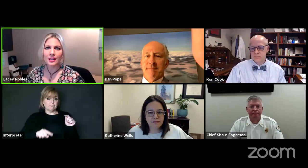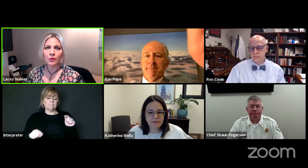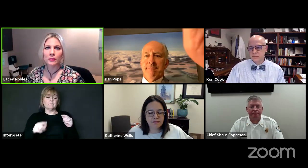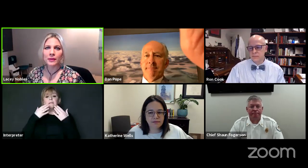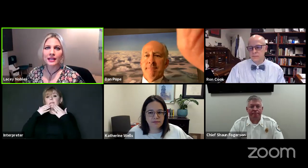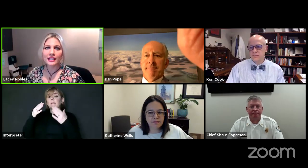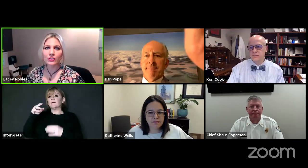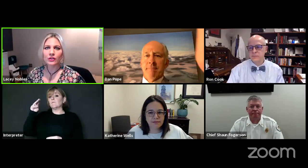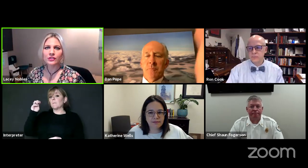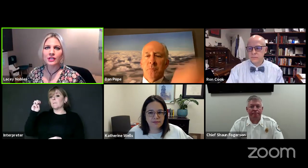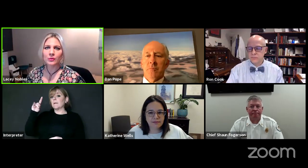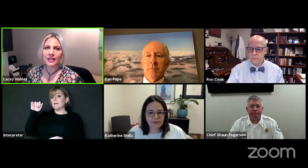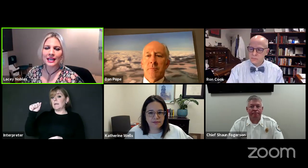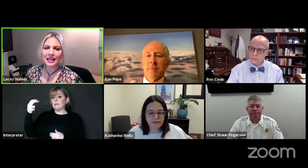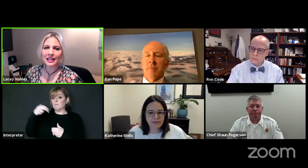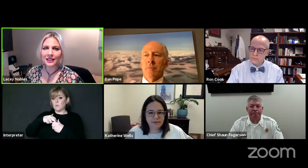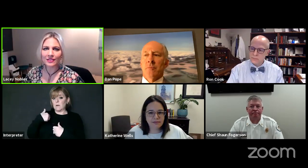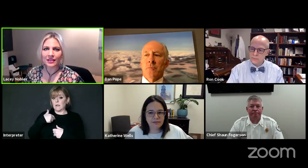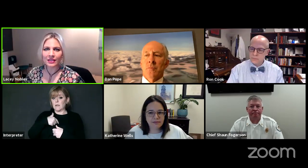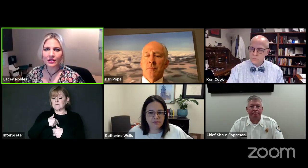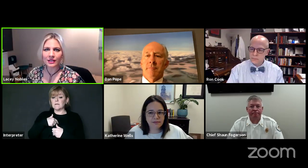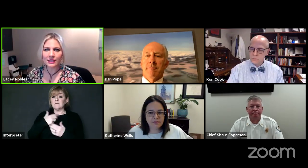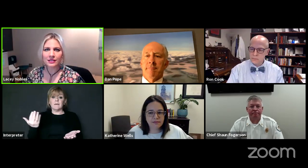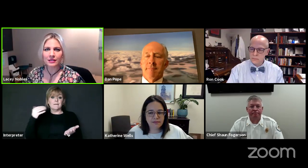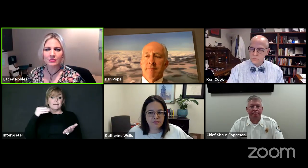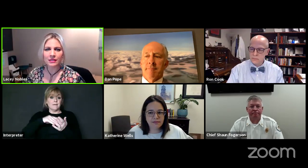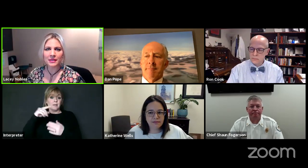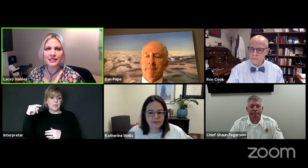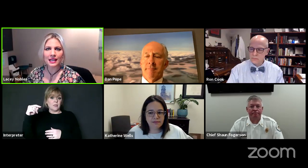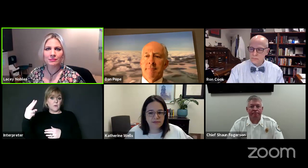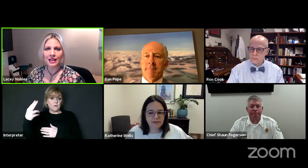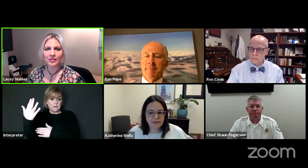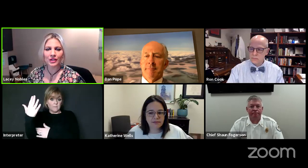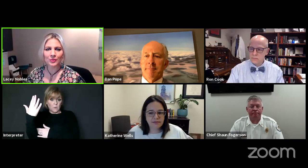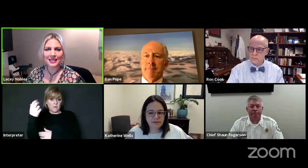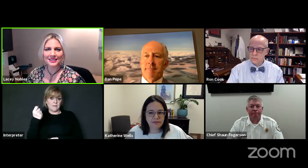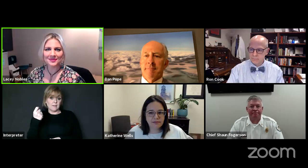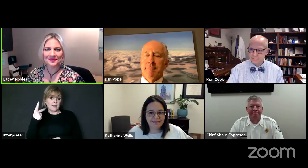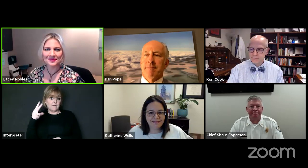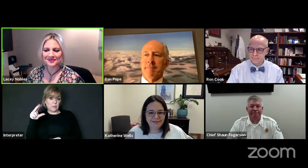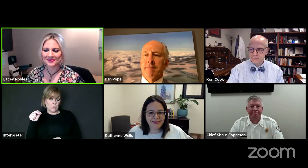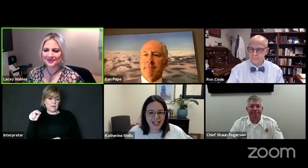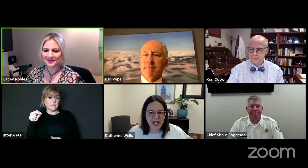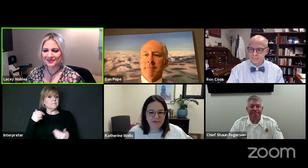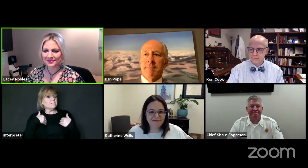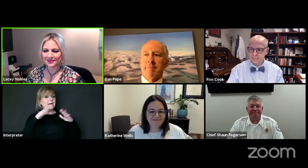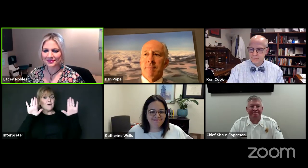us. We'll be back here Thursday morning at 11:30. So in the meantime, have a great week.